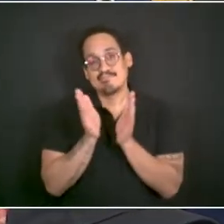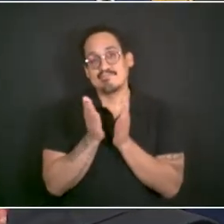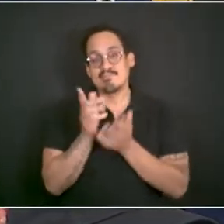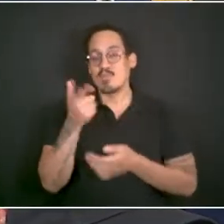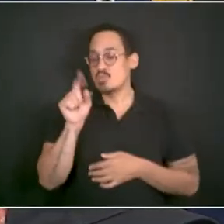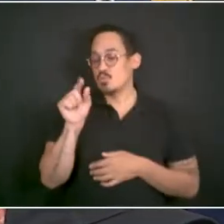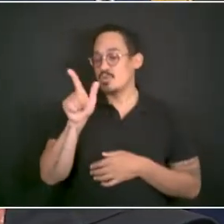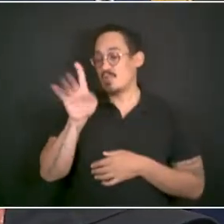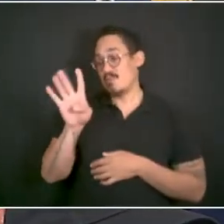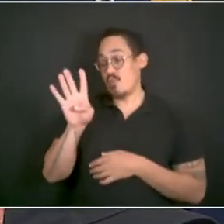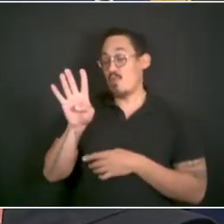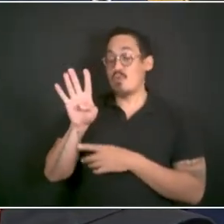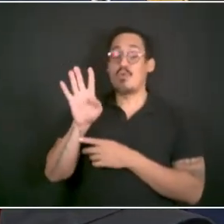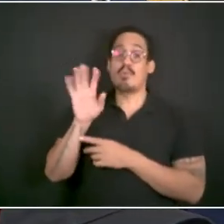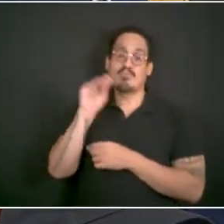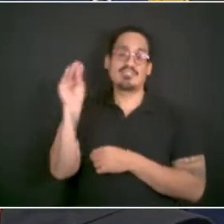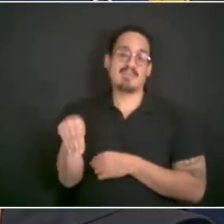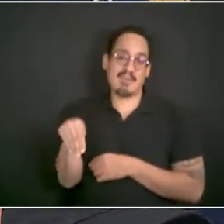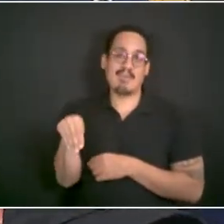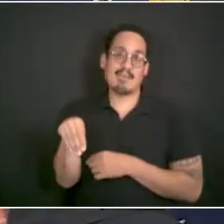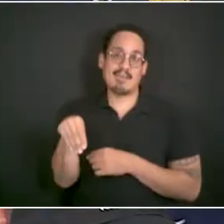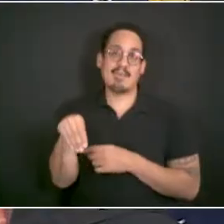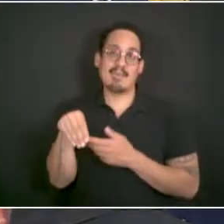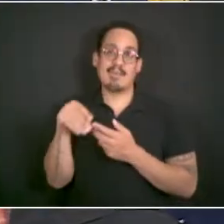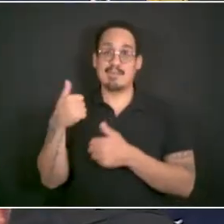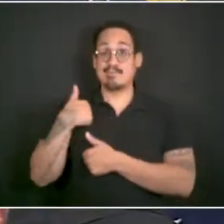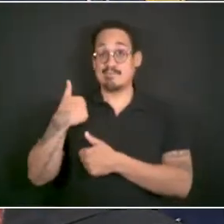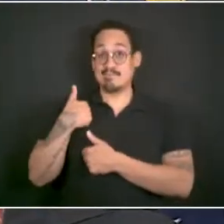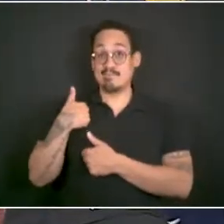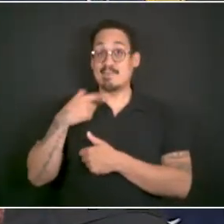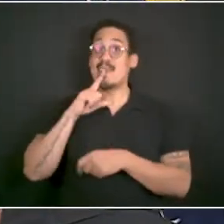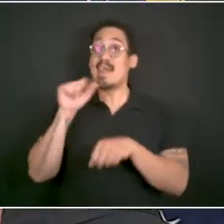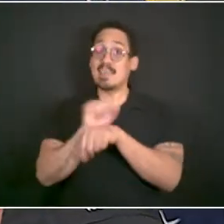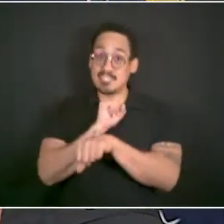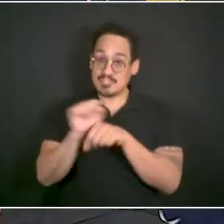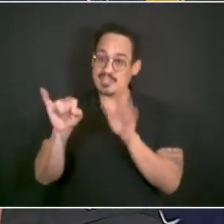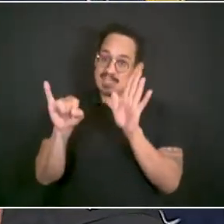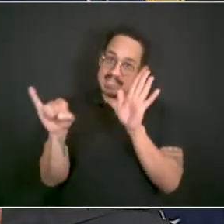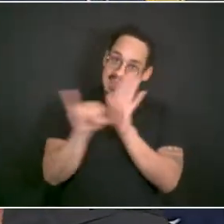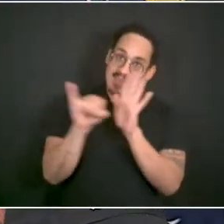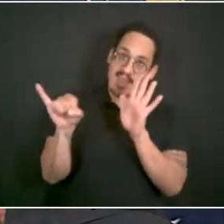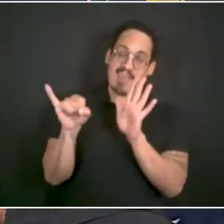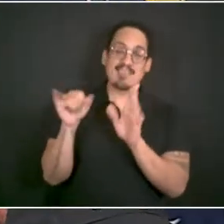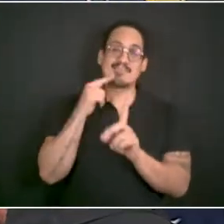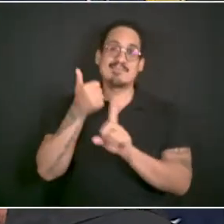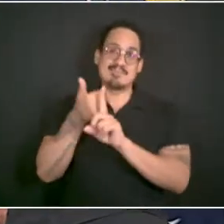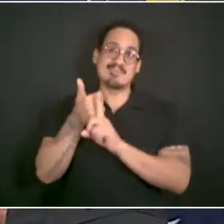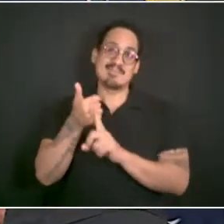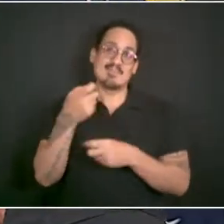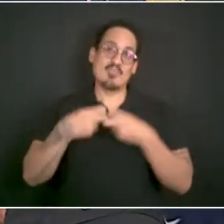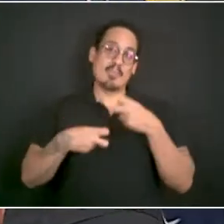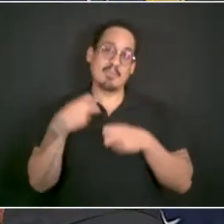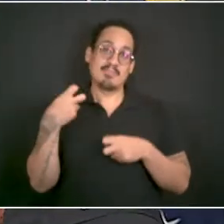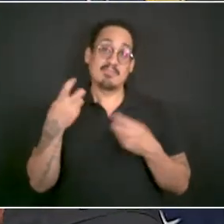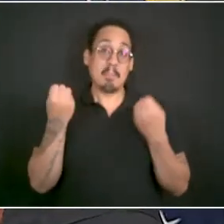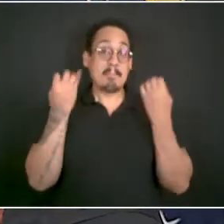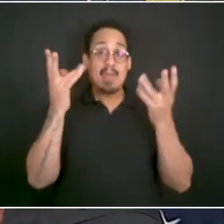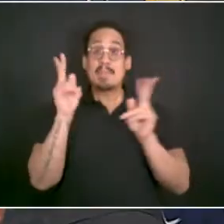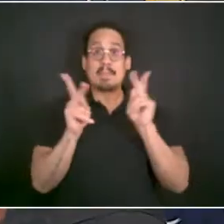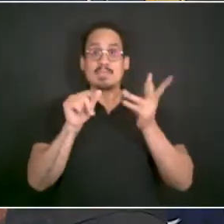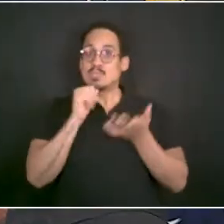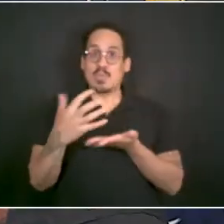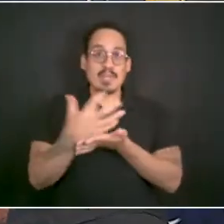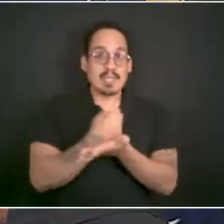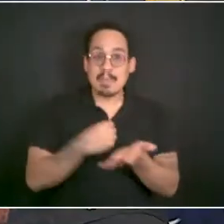City self-identify is a problem, because they're not getting the benefits that they deserve. So that's why if we put money into